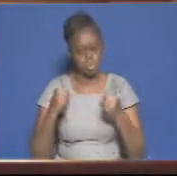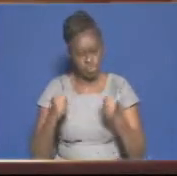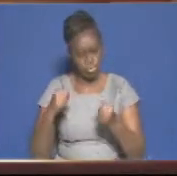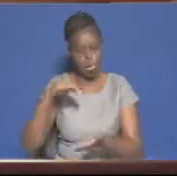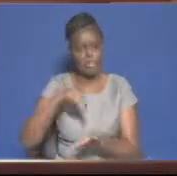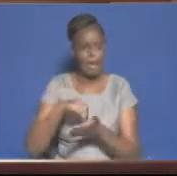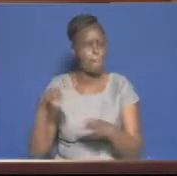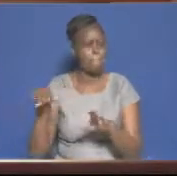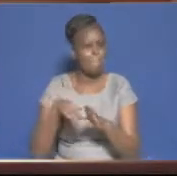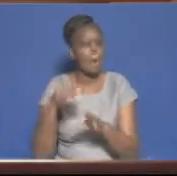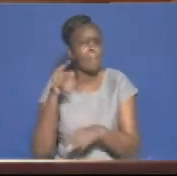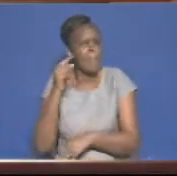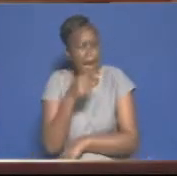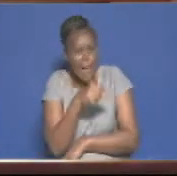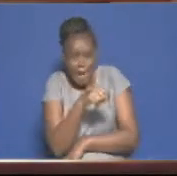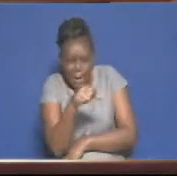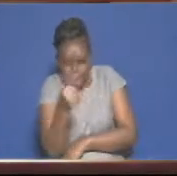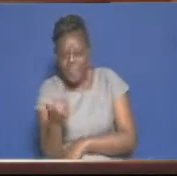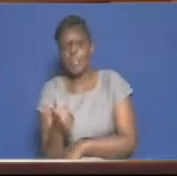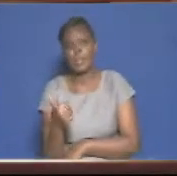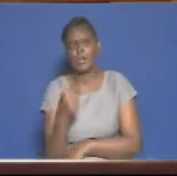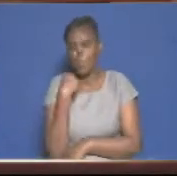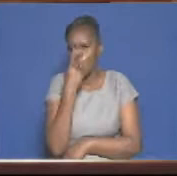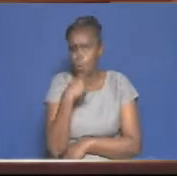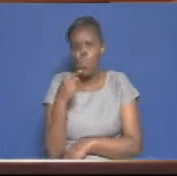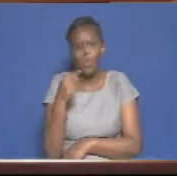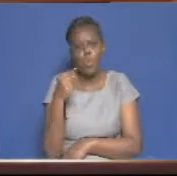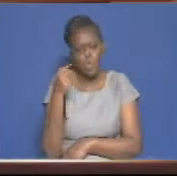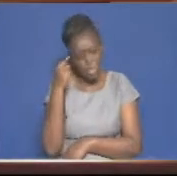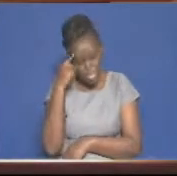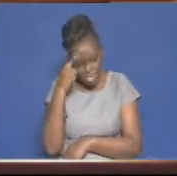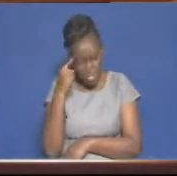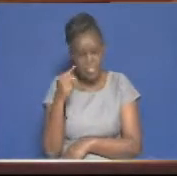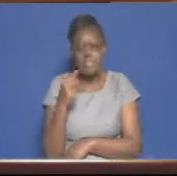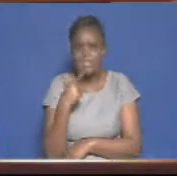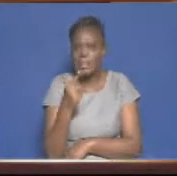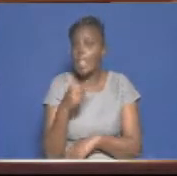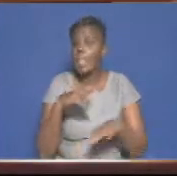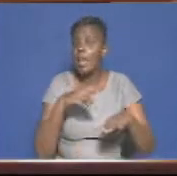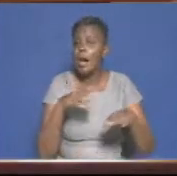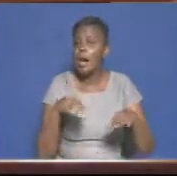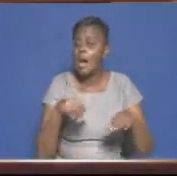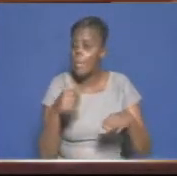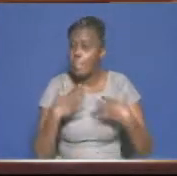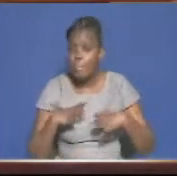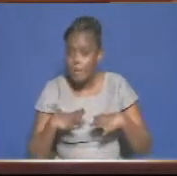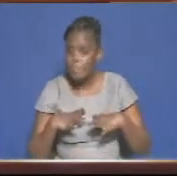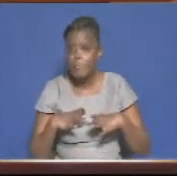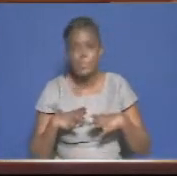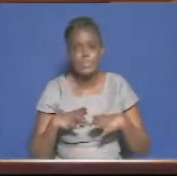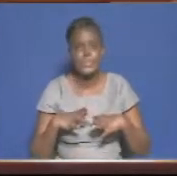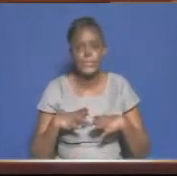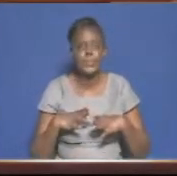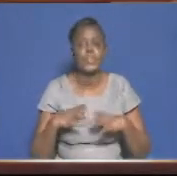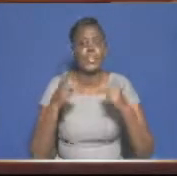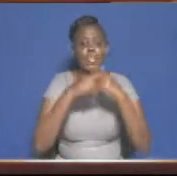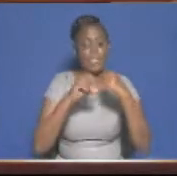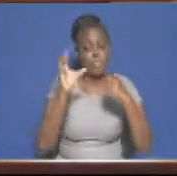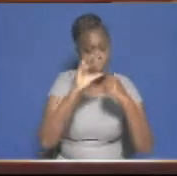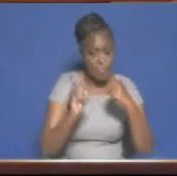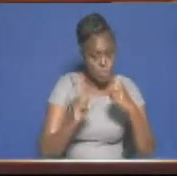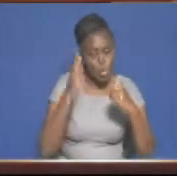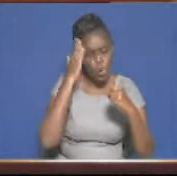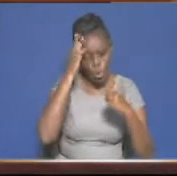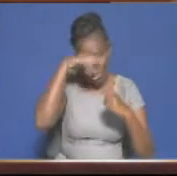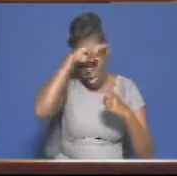any member in this house who thinks that he's going to convince others, more than 70% of members of this house now have